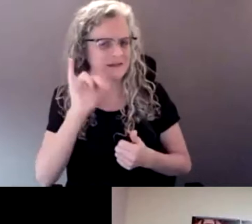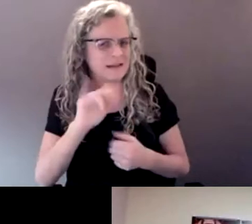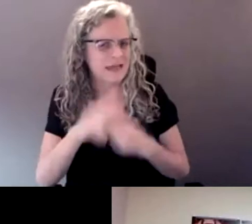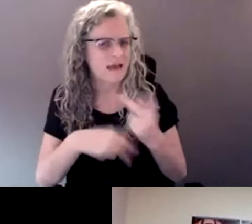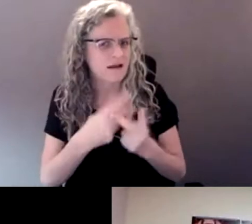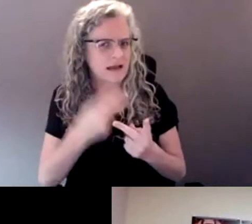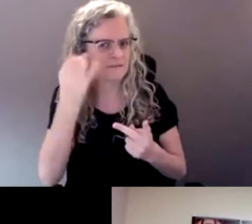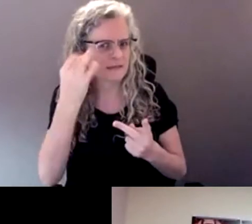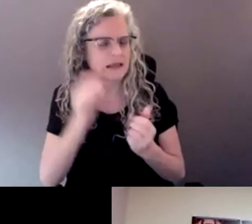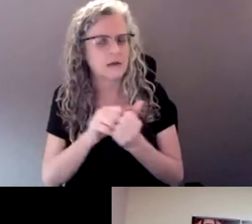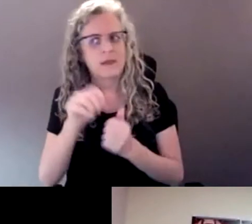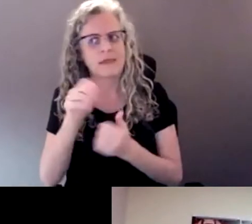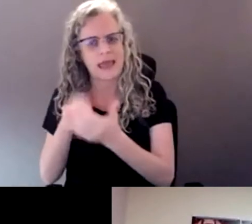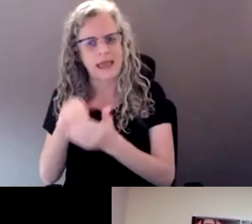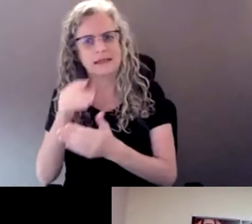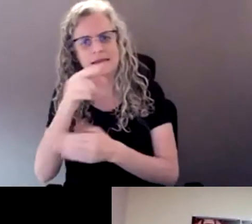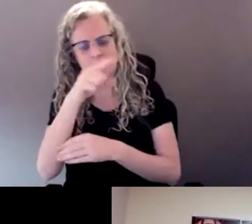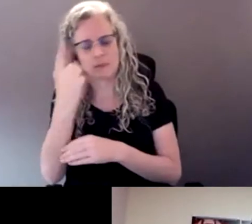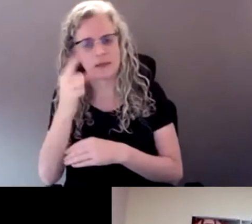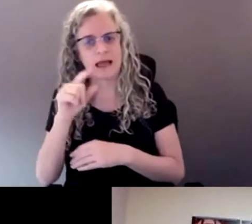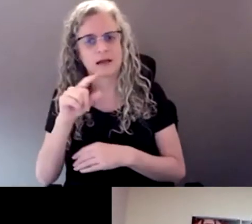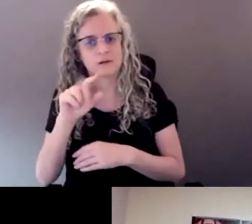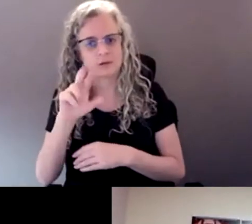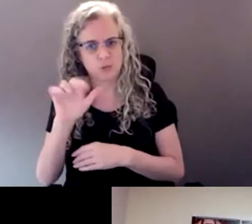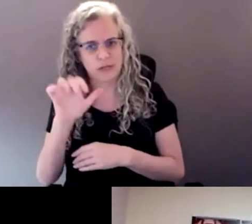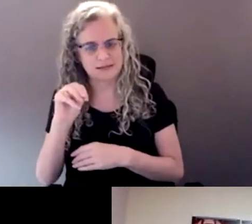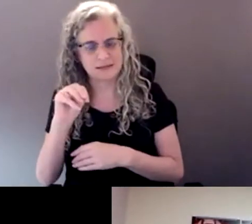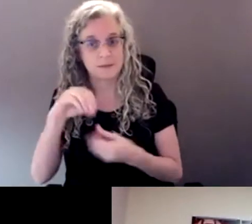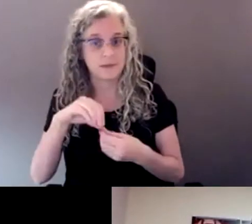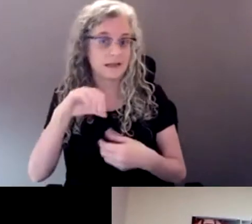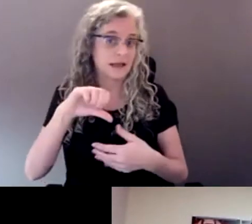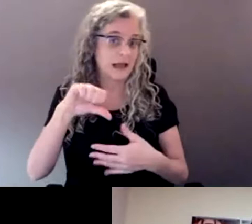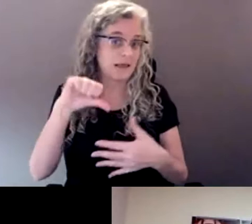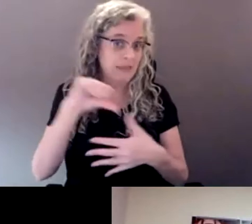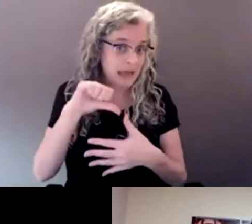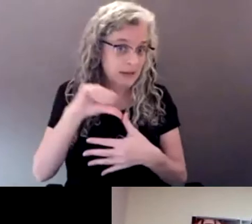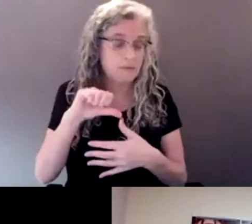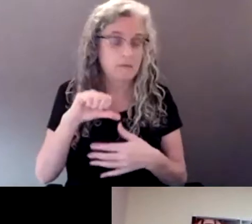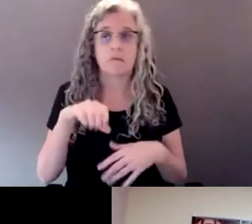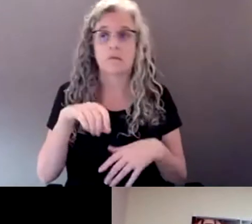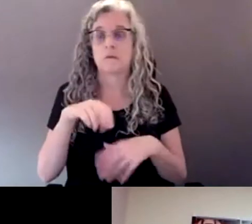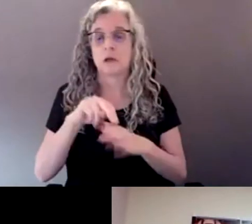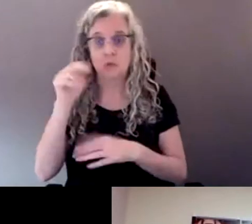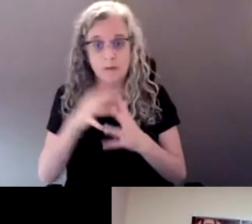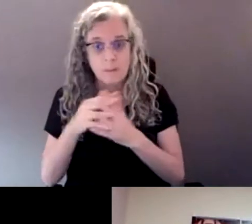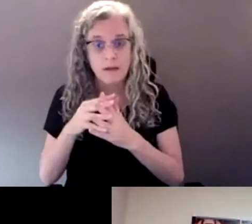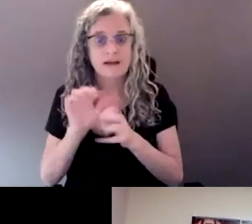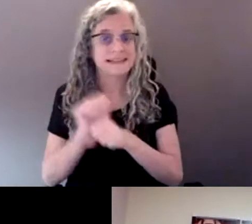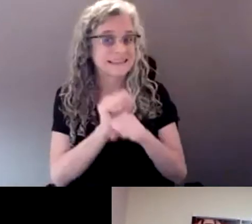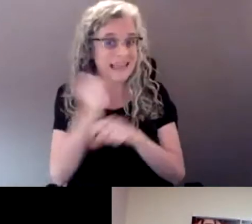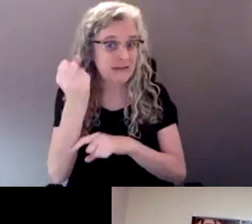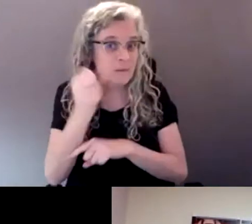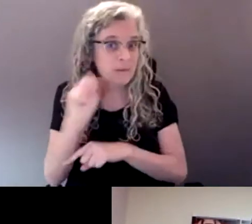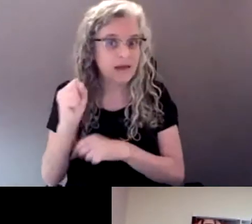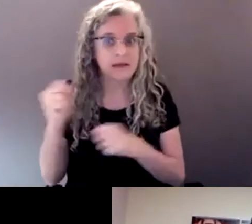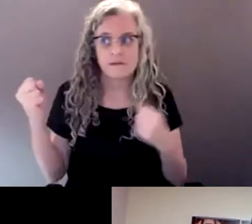in anti-Black racism in Latin America and in North America, slave rebellions and fears of conspiracy, et cetera. What I